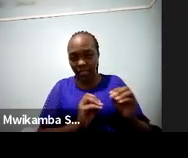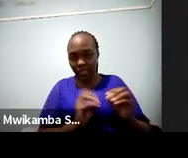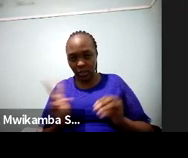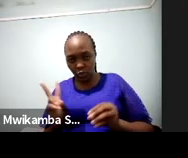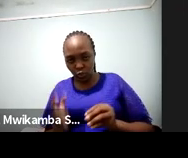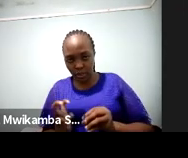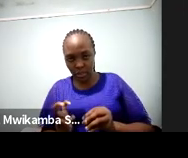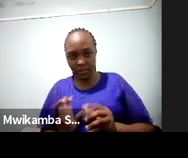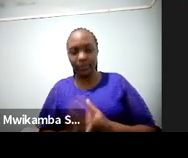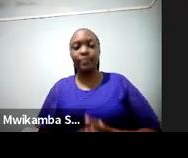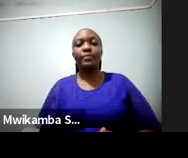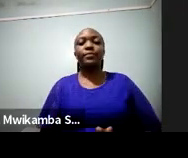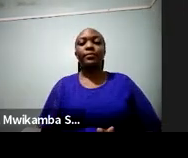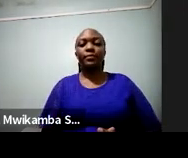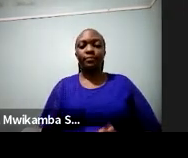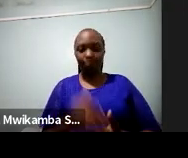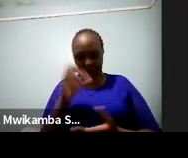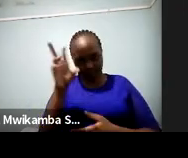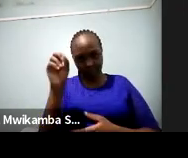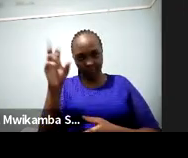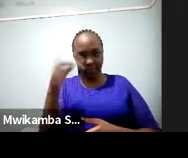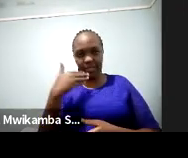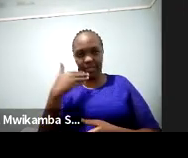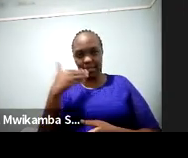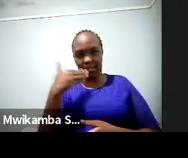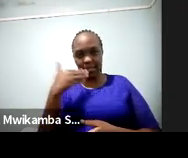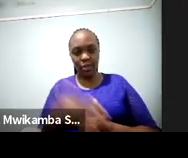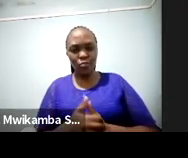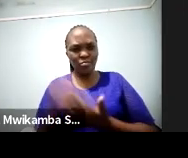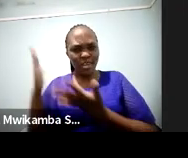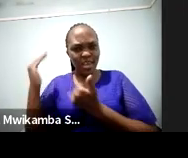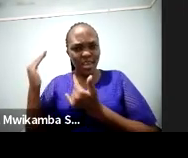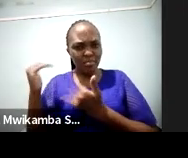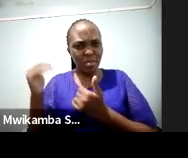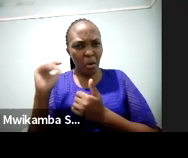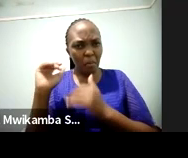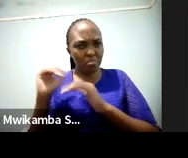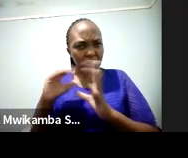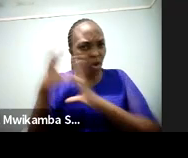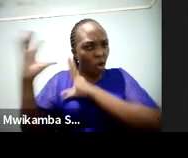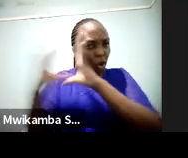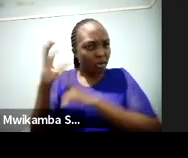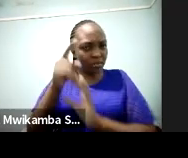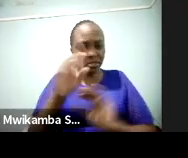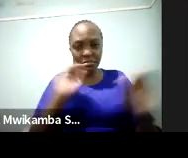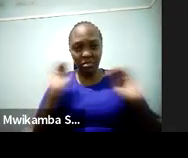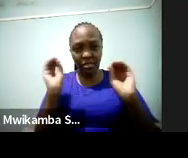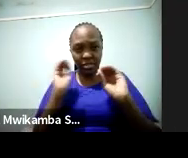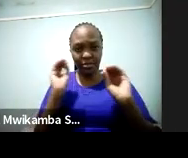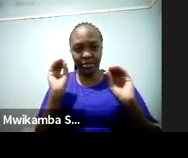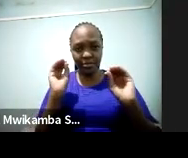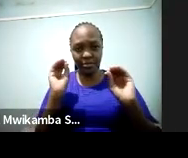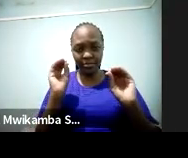Okay, thank you. So I don't think I've confused you. I'm only trying to make it a bit clearer and also make it